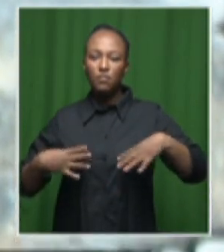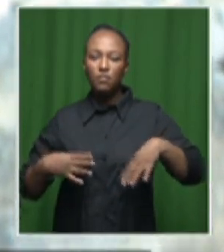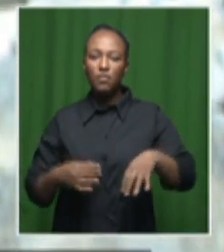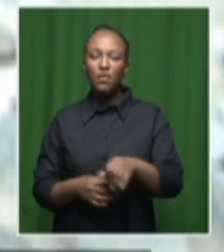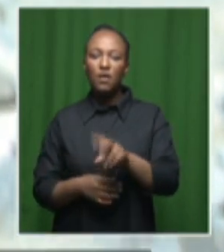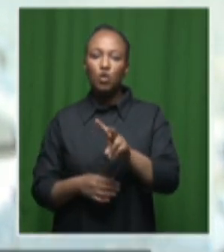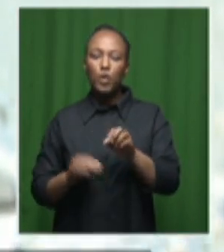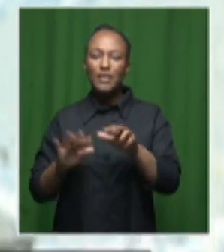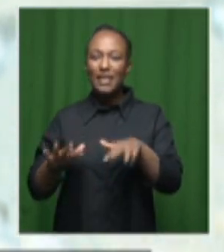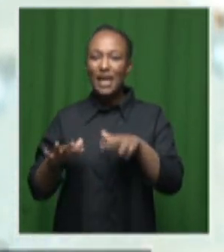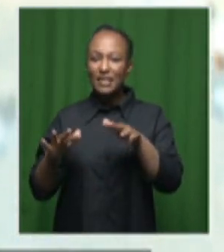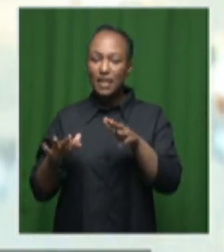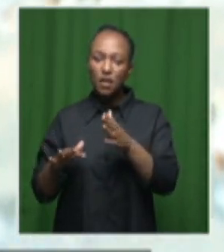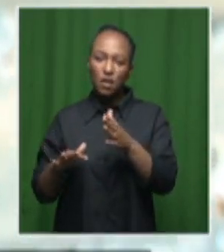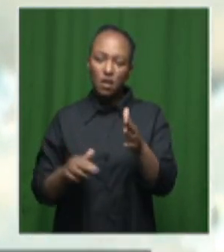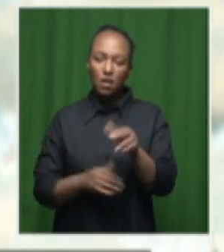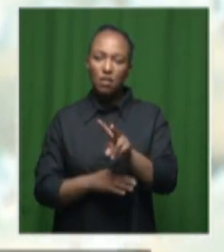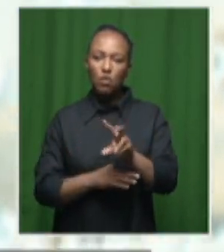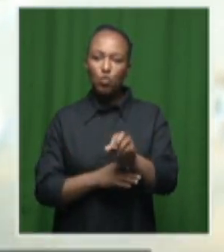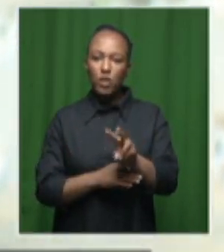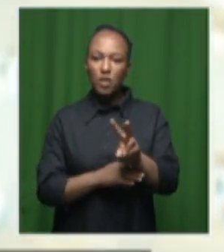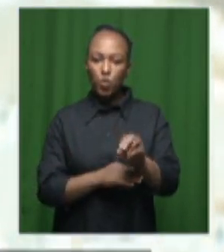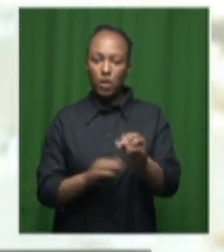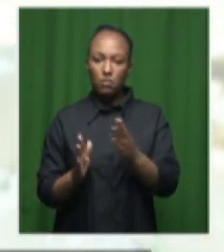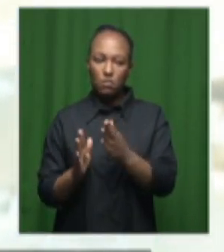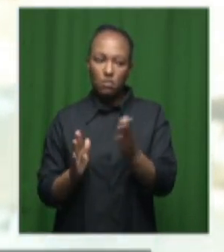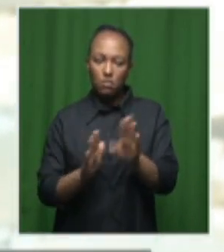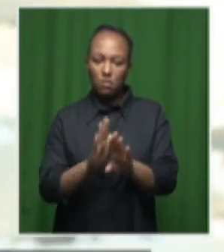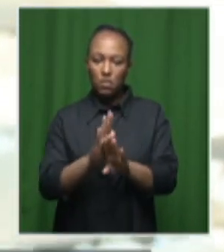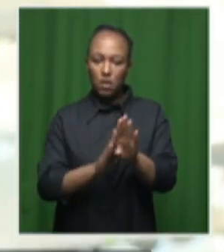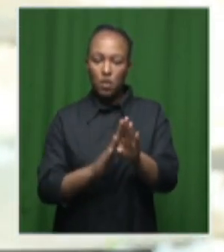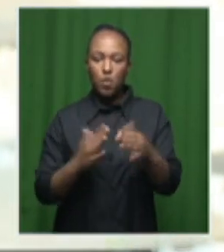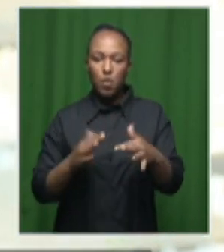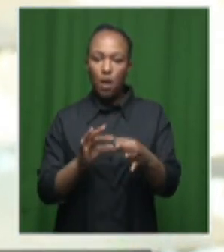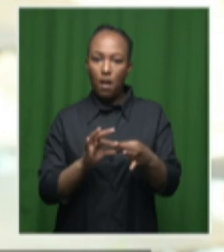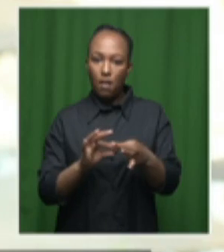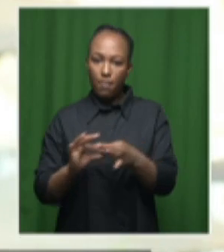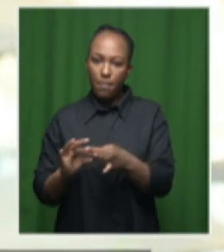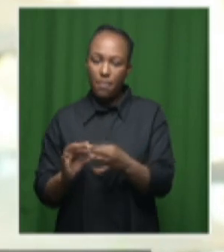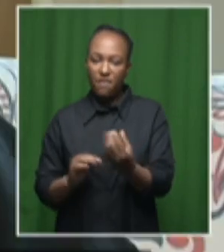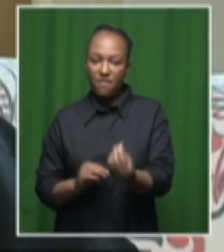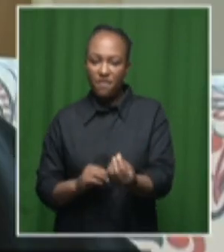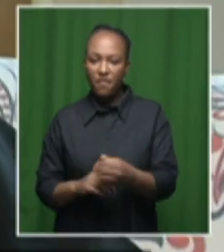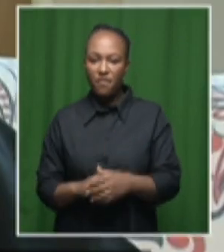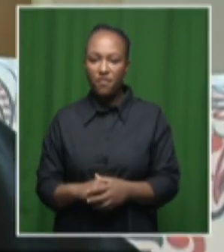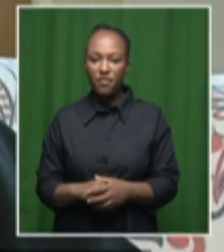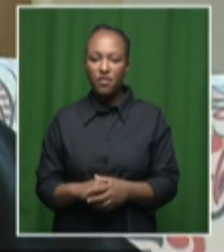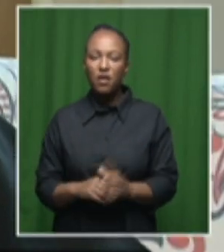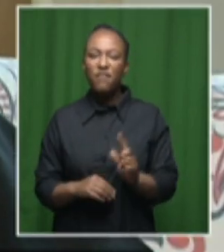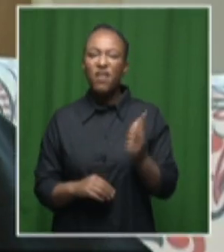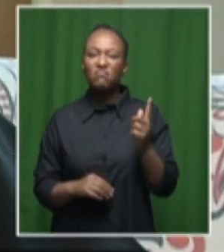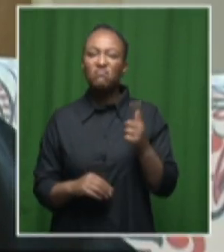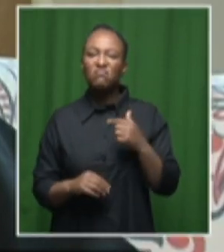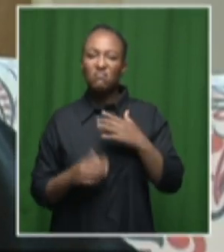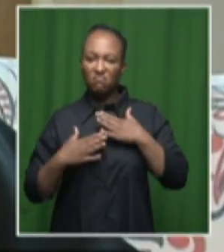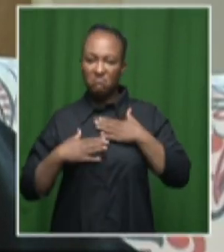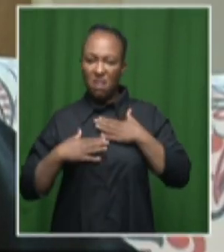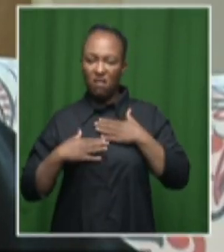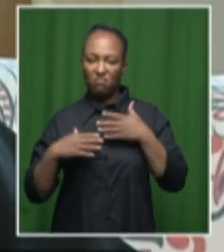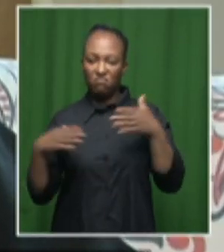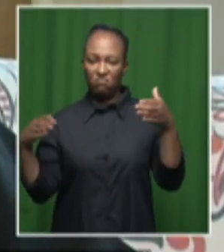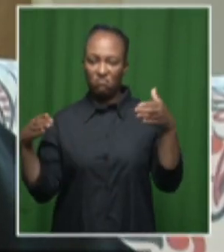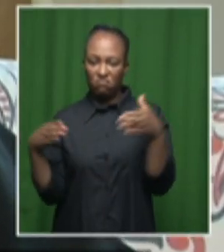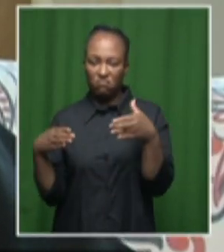and 2020, showing that Fulu is a force to be reckoned with. At first it was exclusive, like